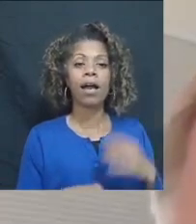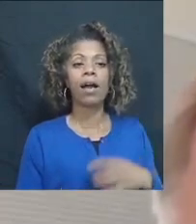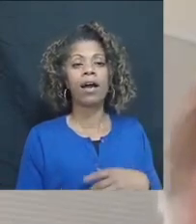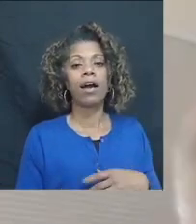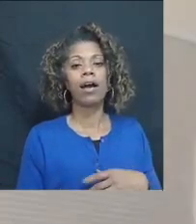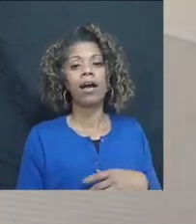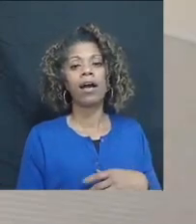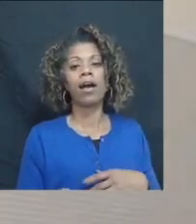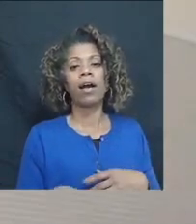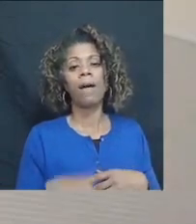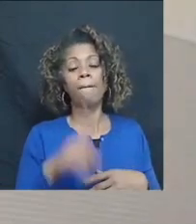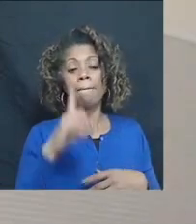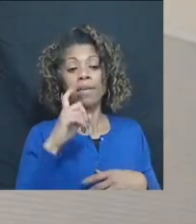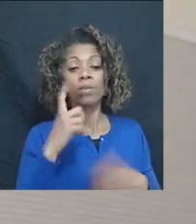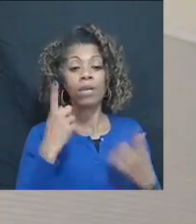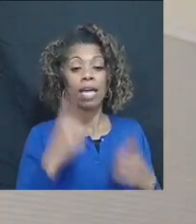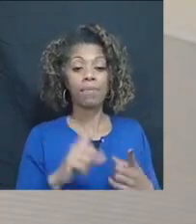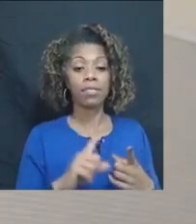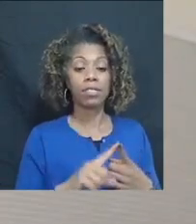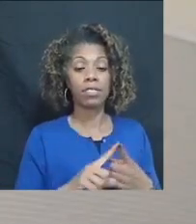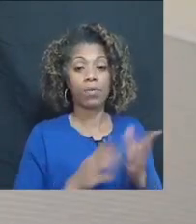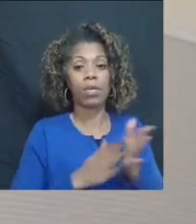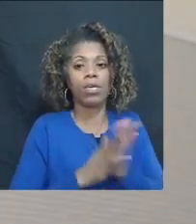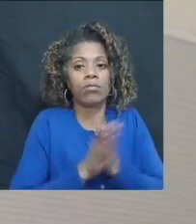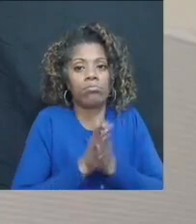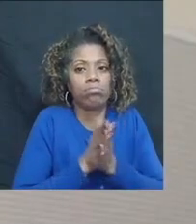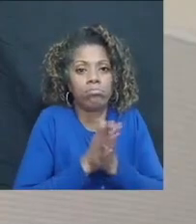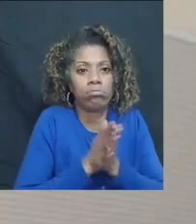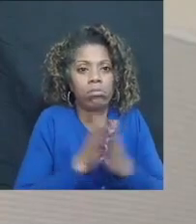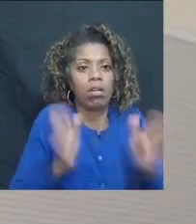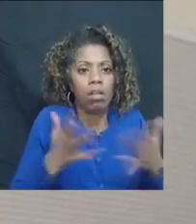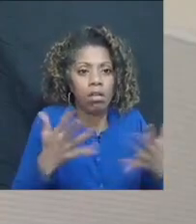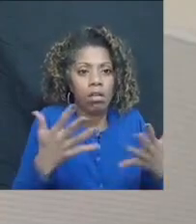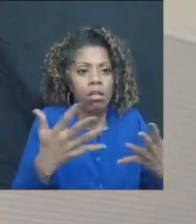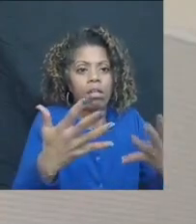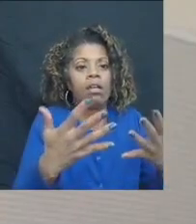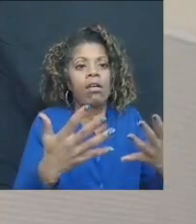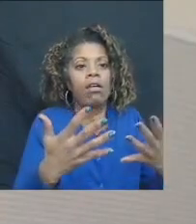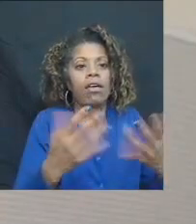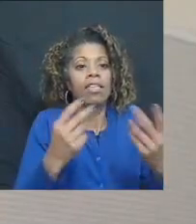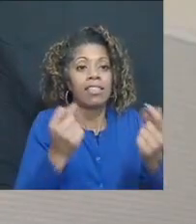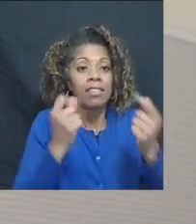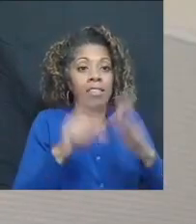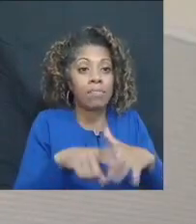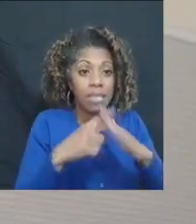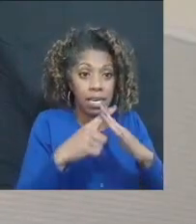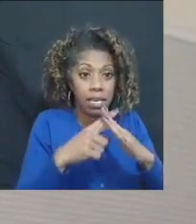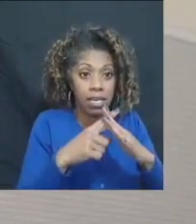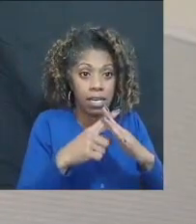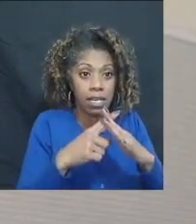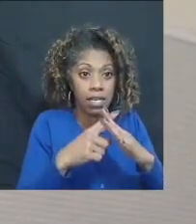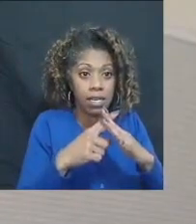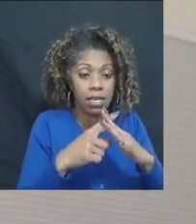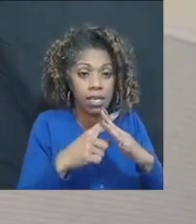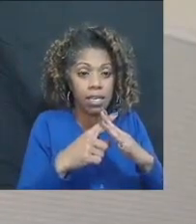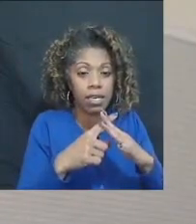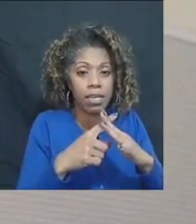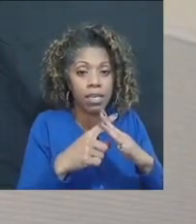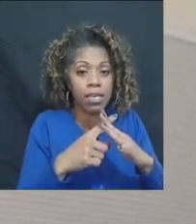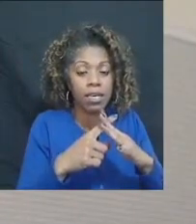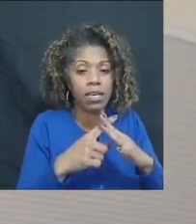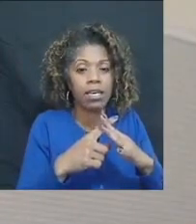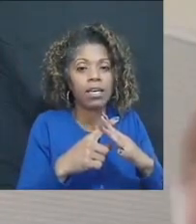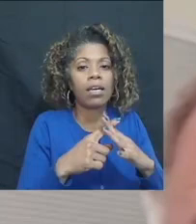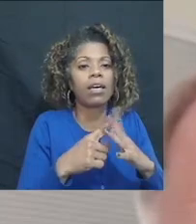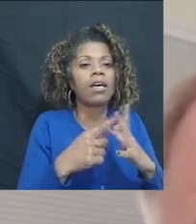meet the need of our health departments or what CDC is asking us to do. And then we'll bring that back down on the other side. We did this with the opioid